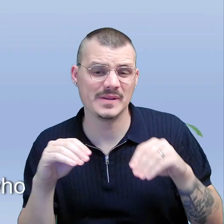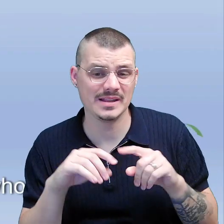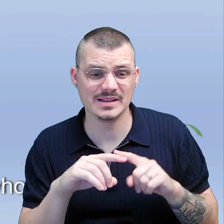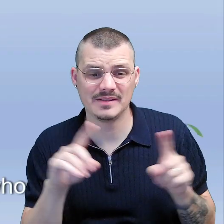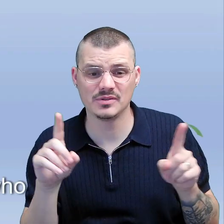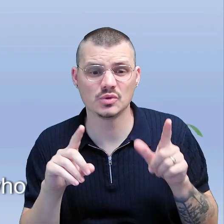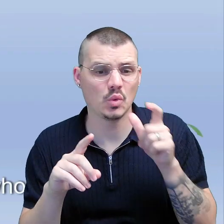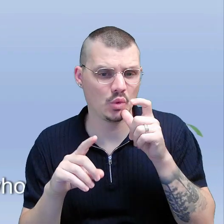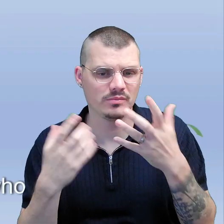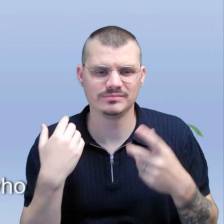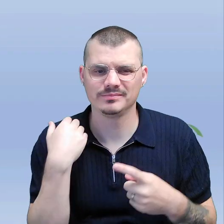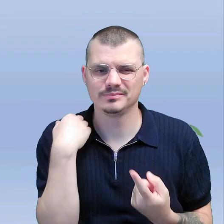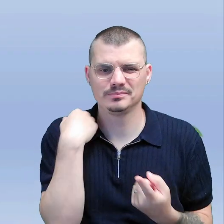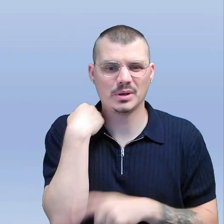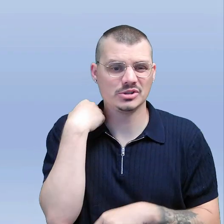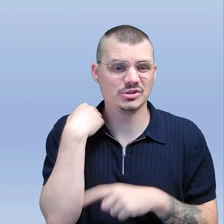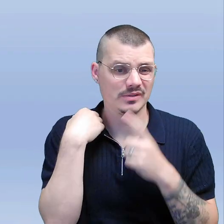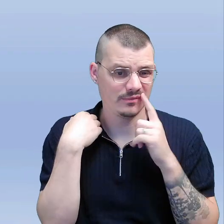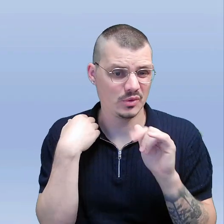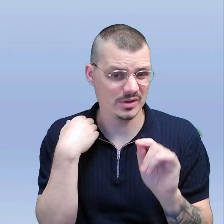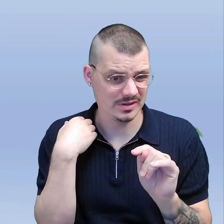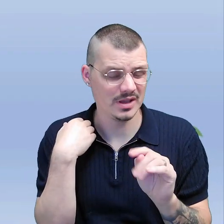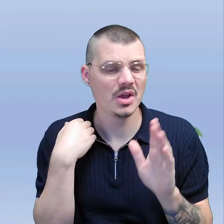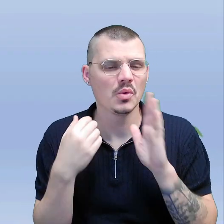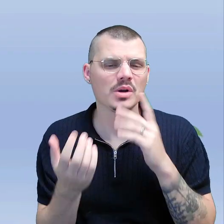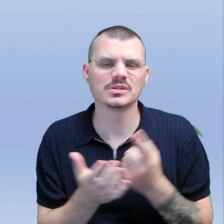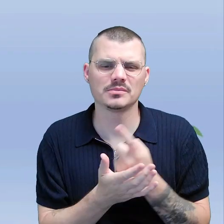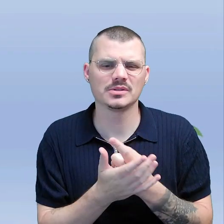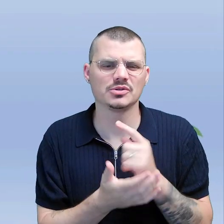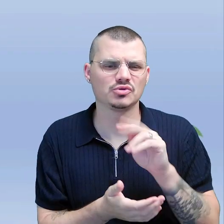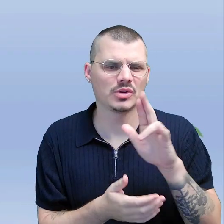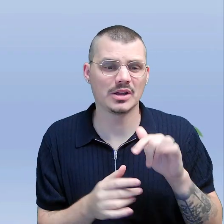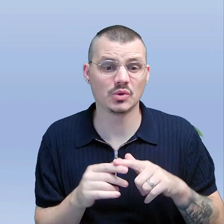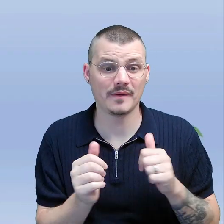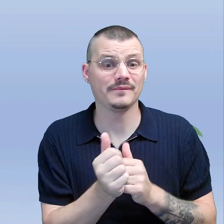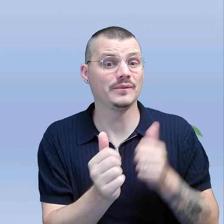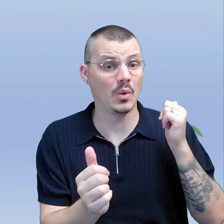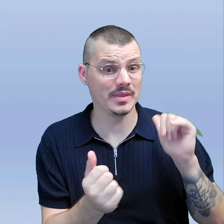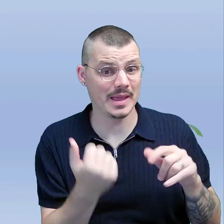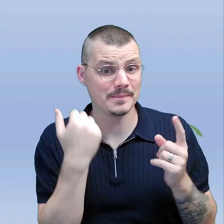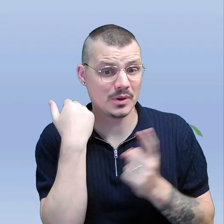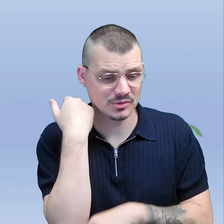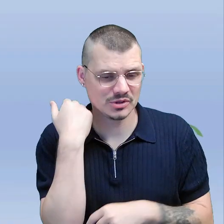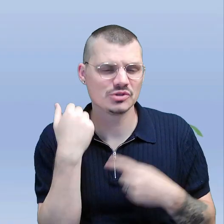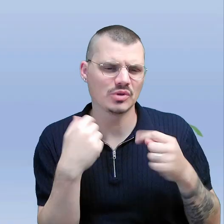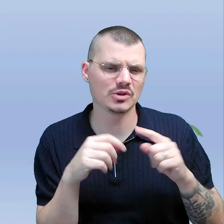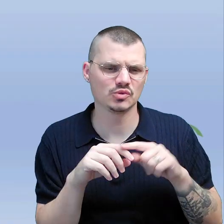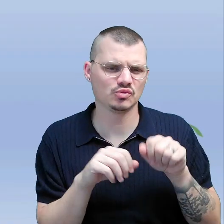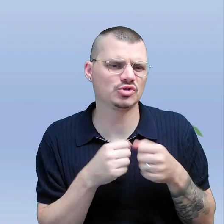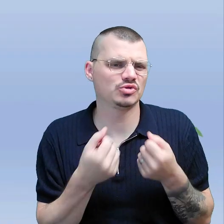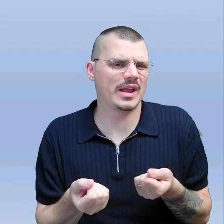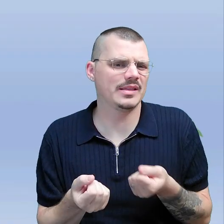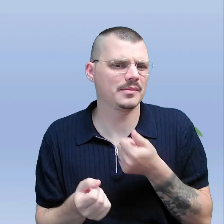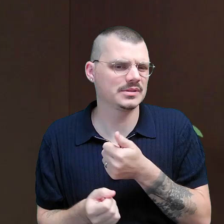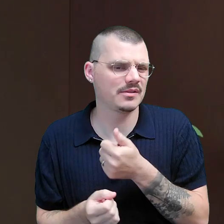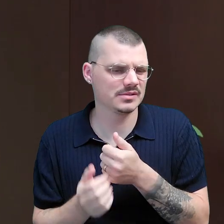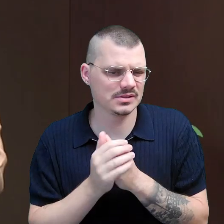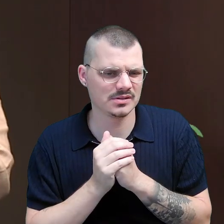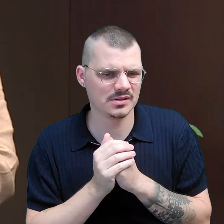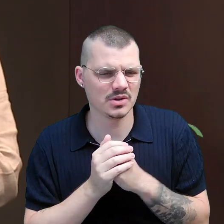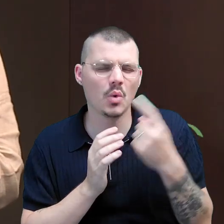have movement differences, who've been punished for them, will sometimes try and avoid that punishment by trying to restrain